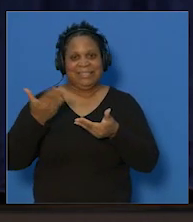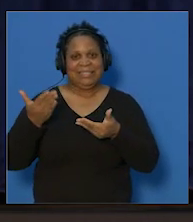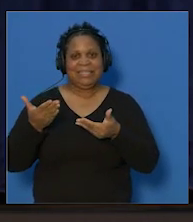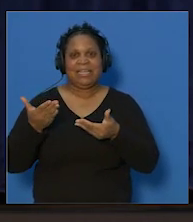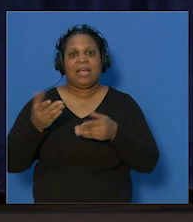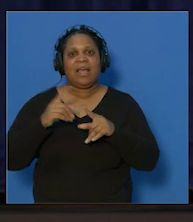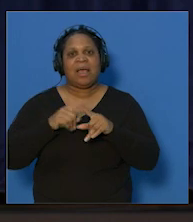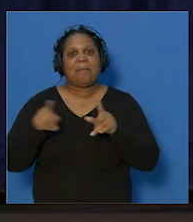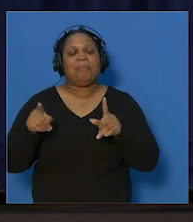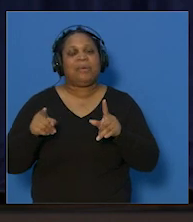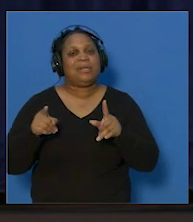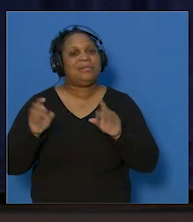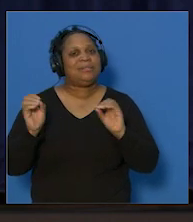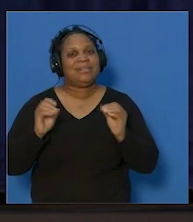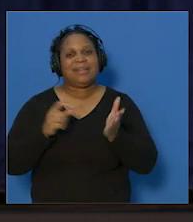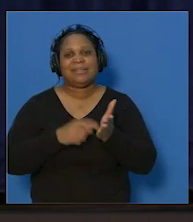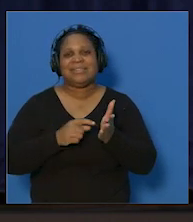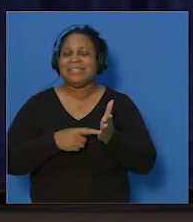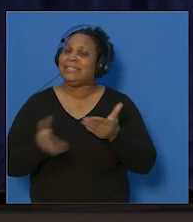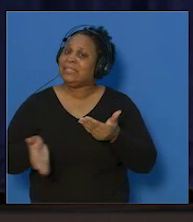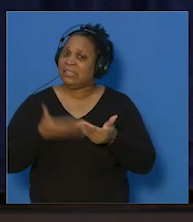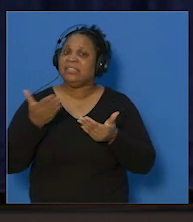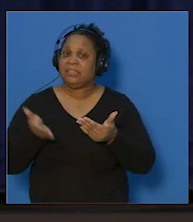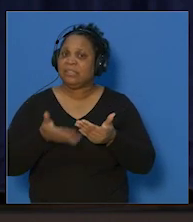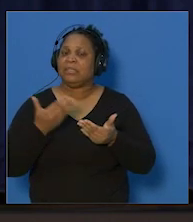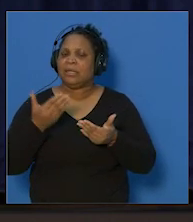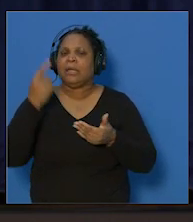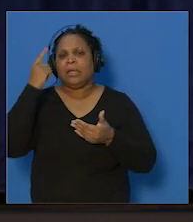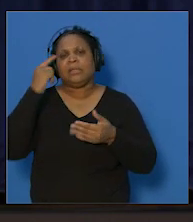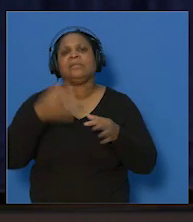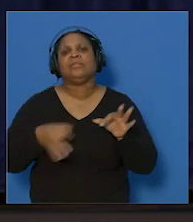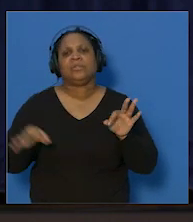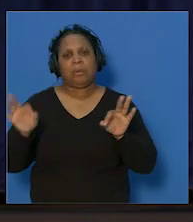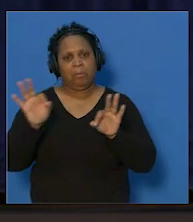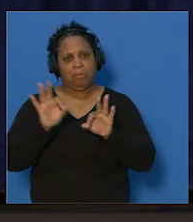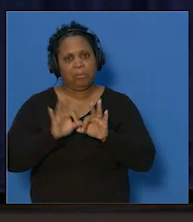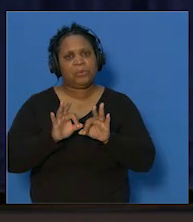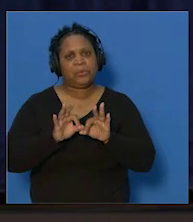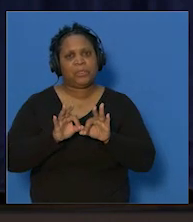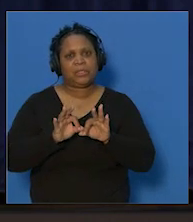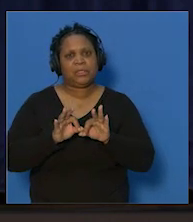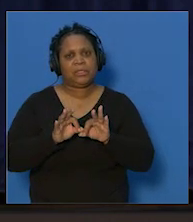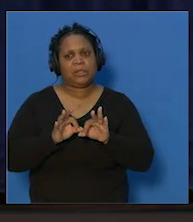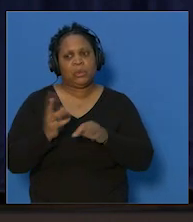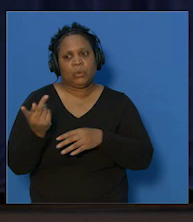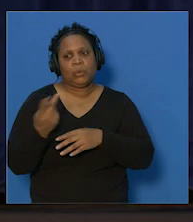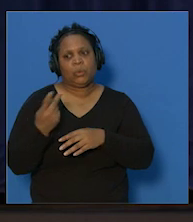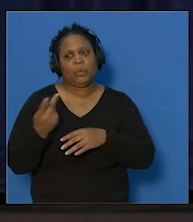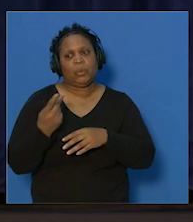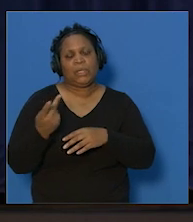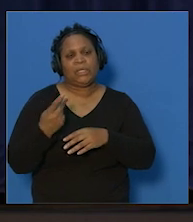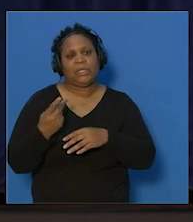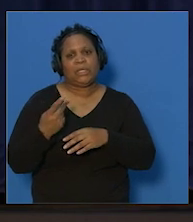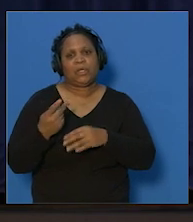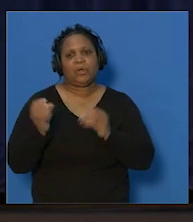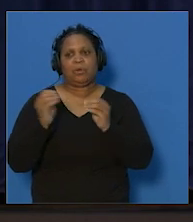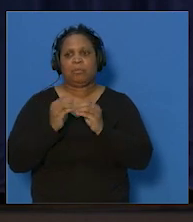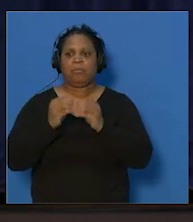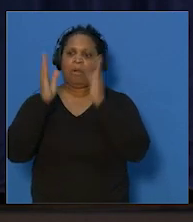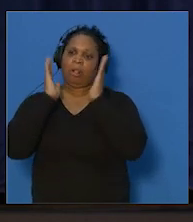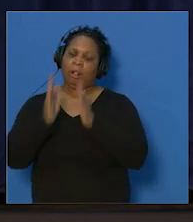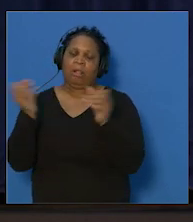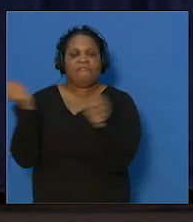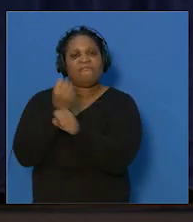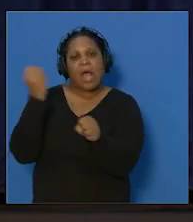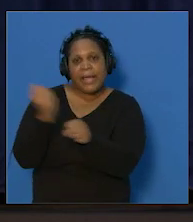is that none of this is particularly easy. And I think what is most important is that if we are going to spend our energies and efforts fighting each